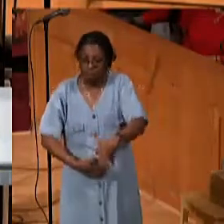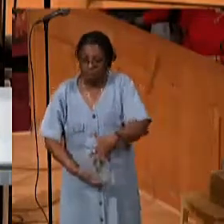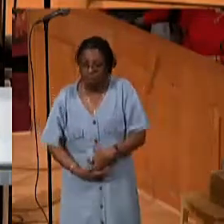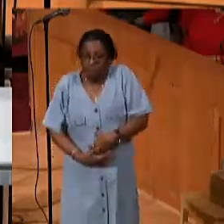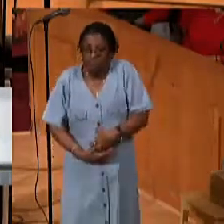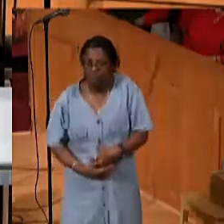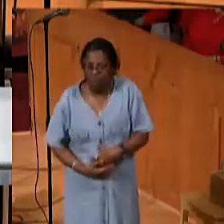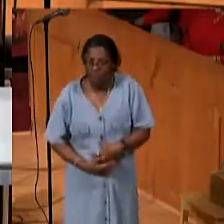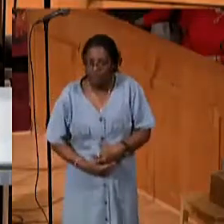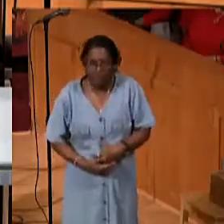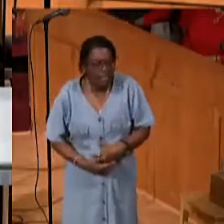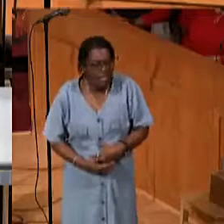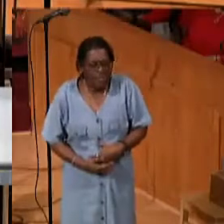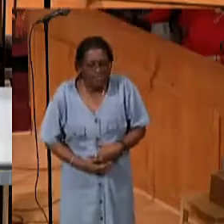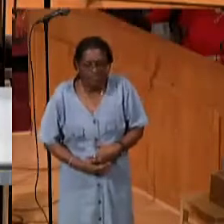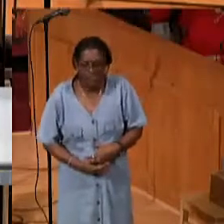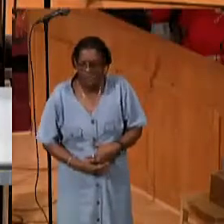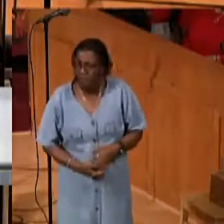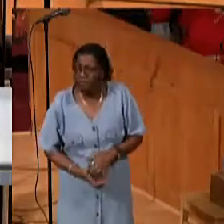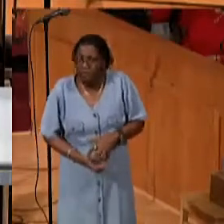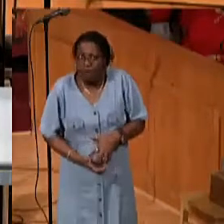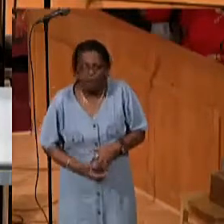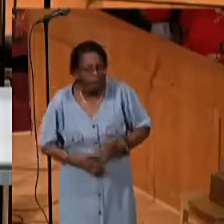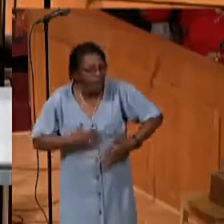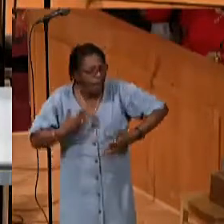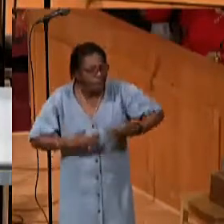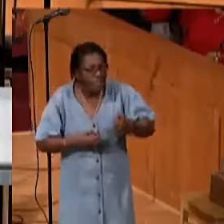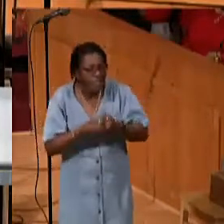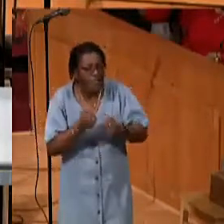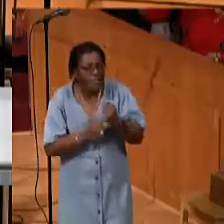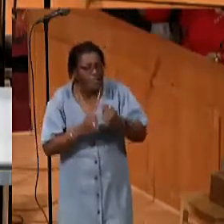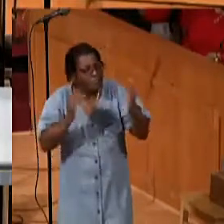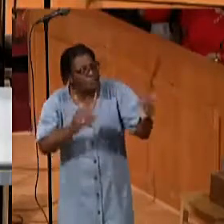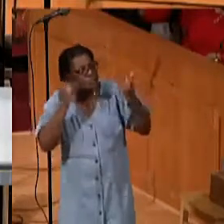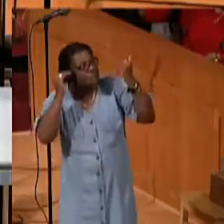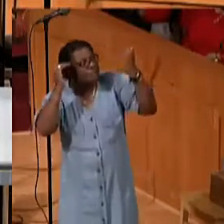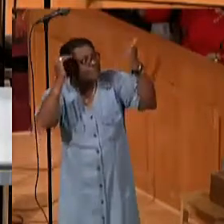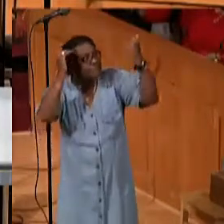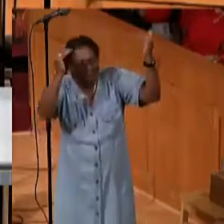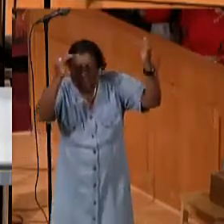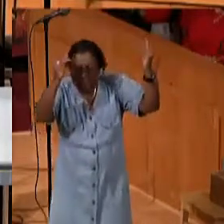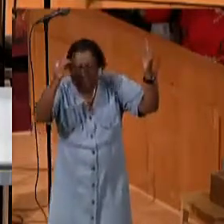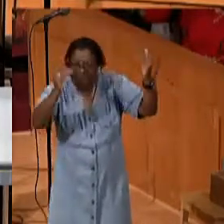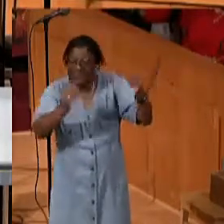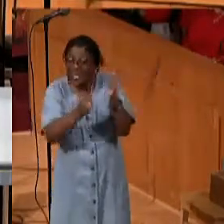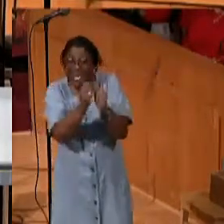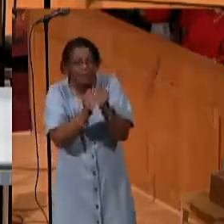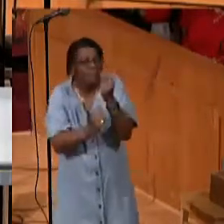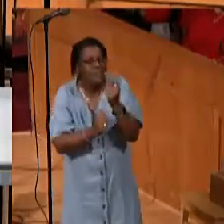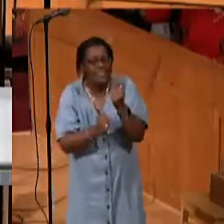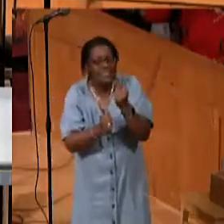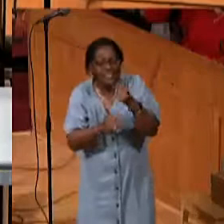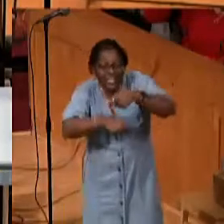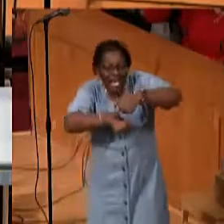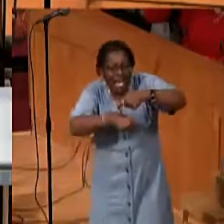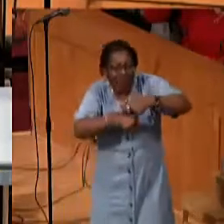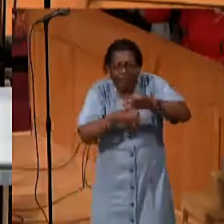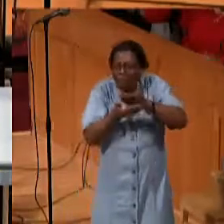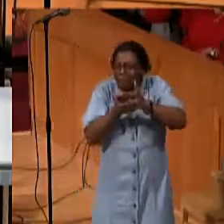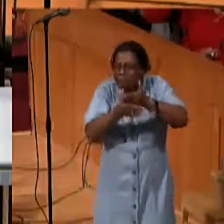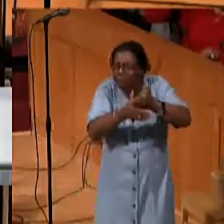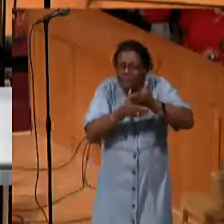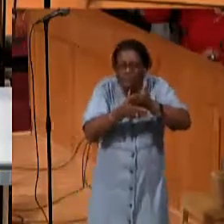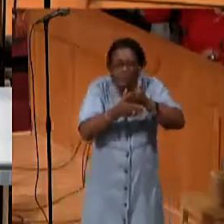every time we exalt him? I wish I had a witness here. Every time we share his name, he leaps,